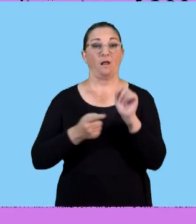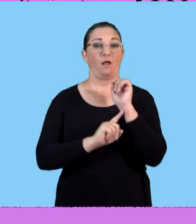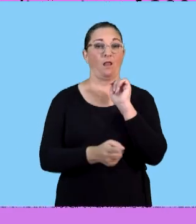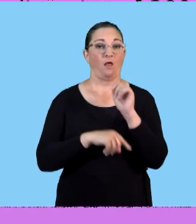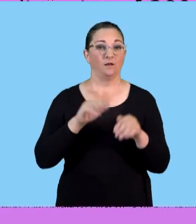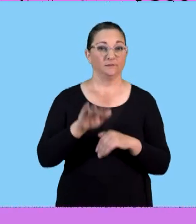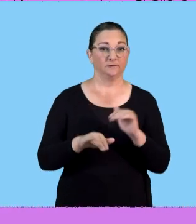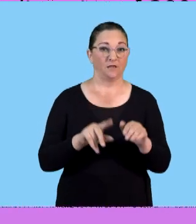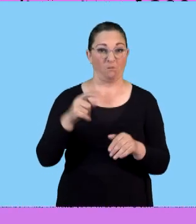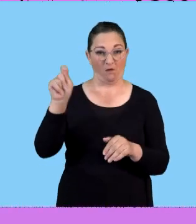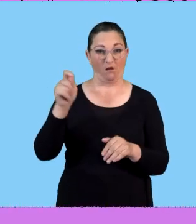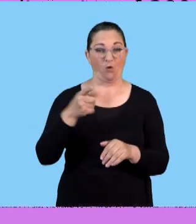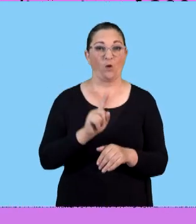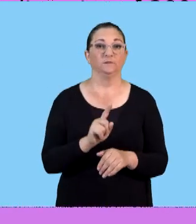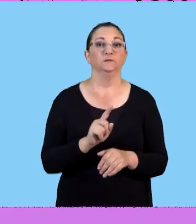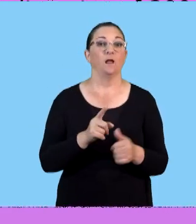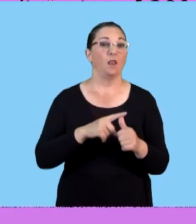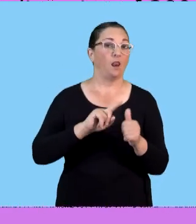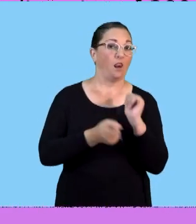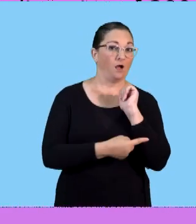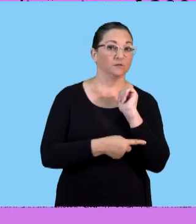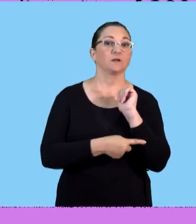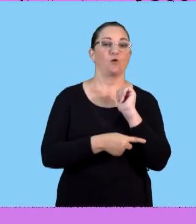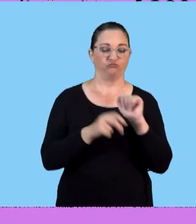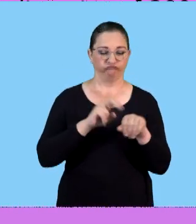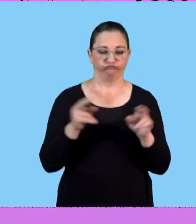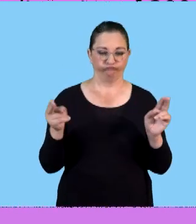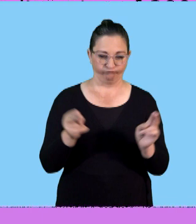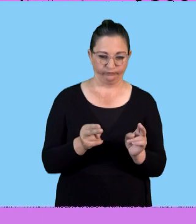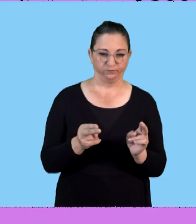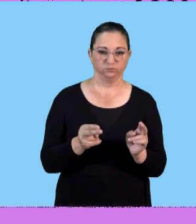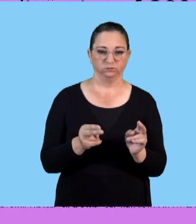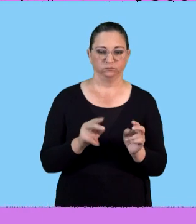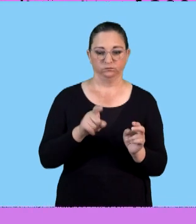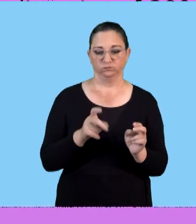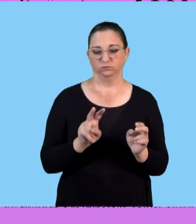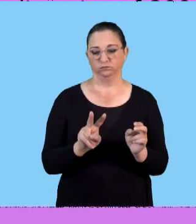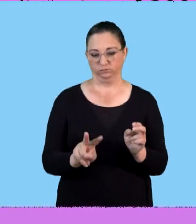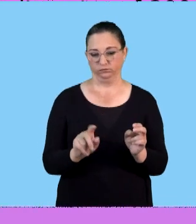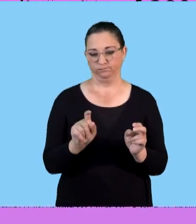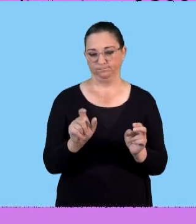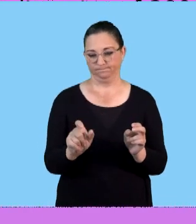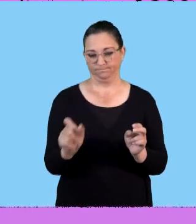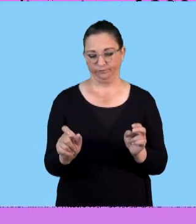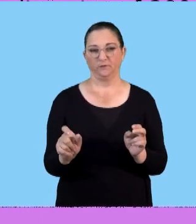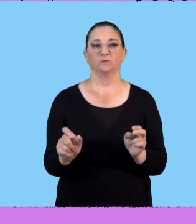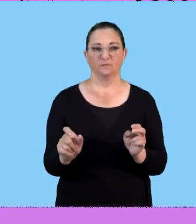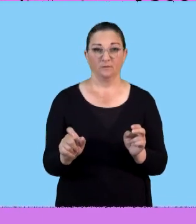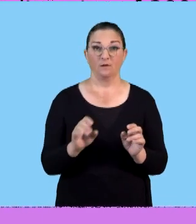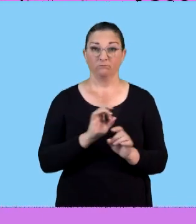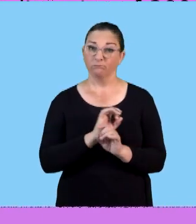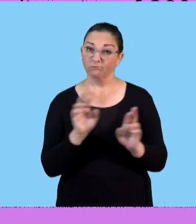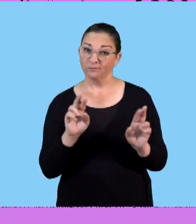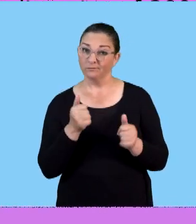And my last step for my last mark here is to round according to the context. In this case, to 2 decimal